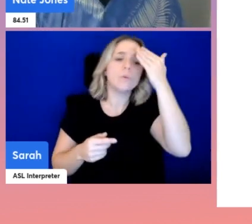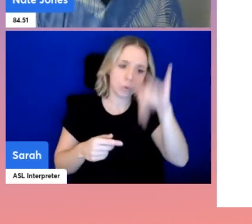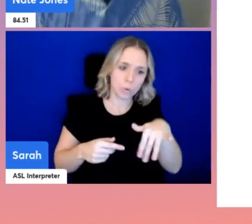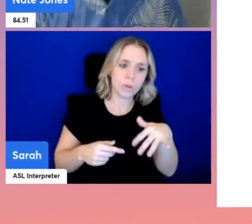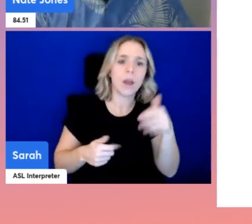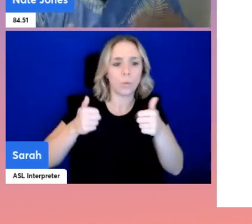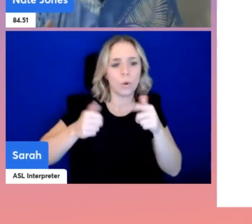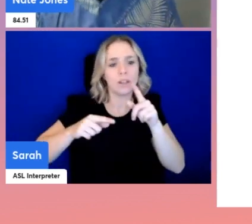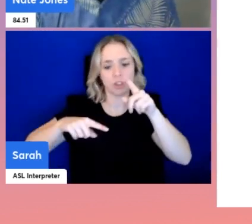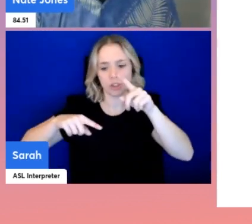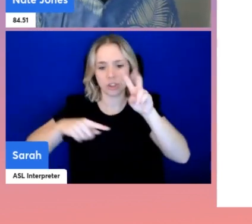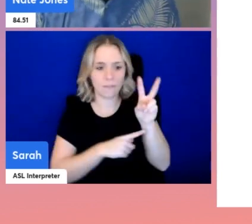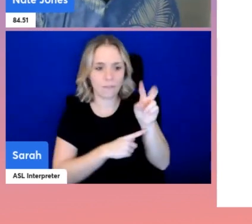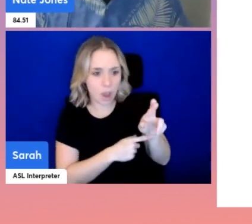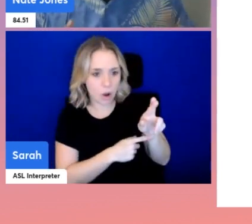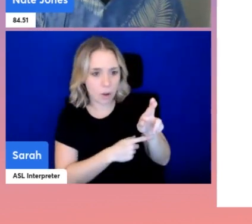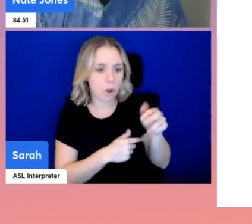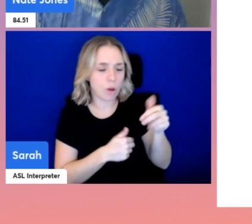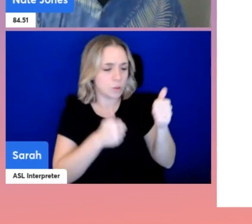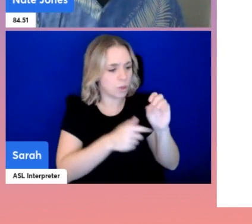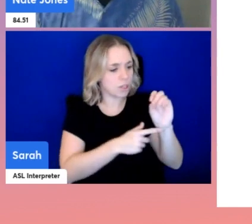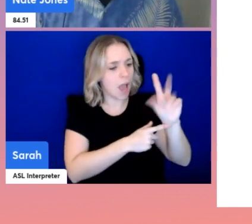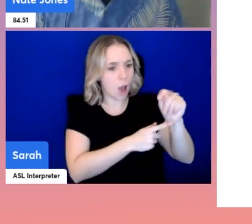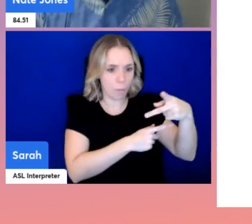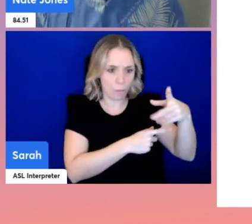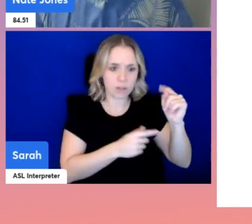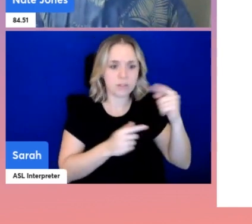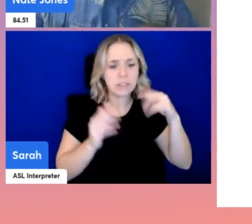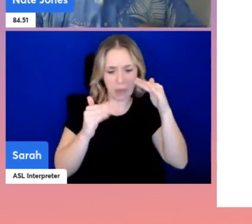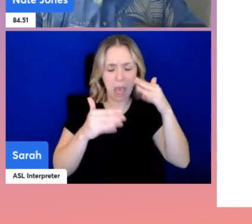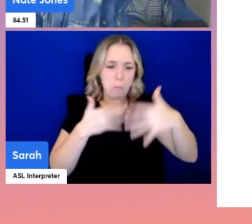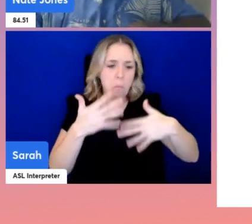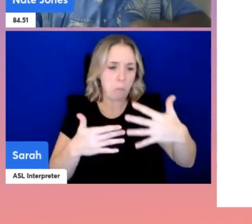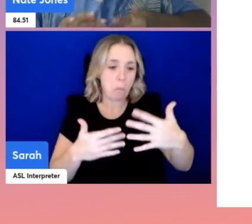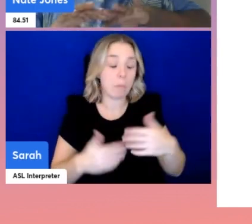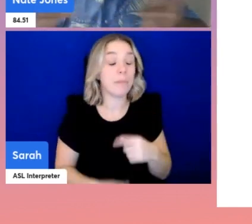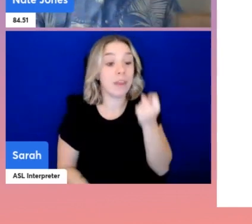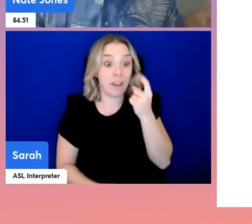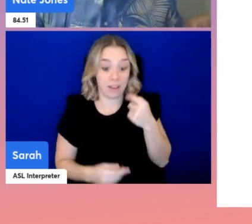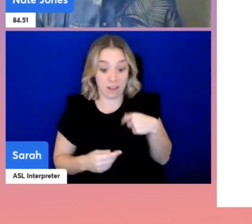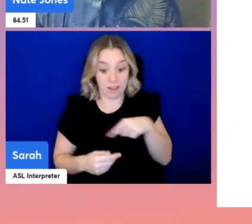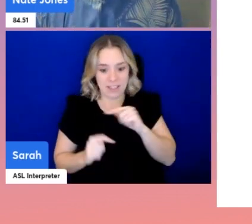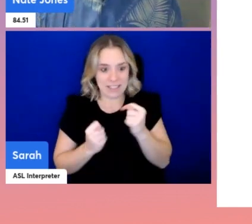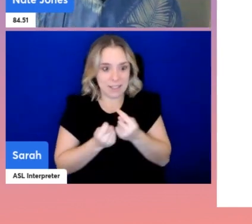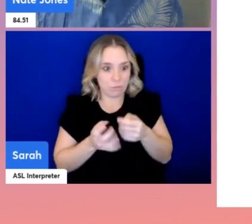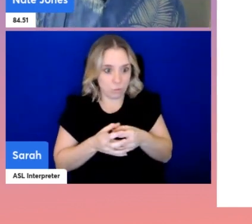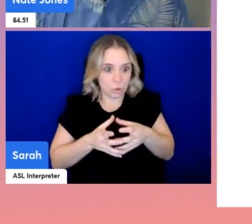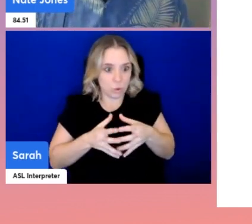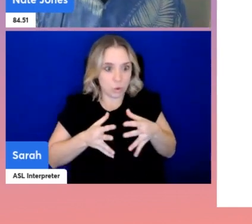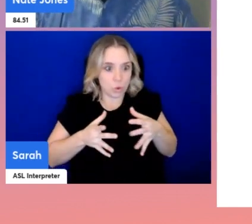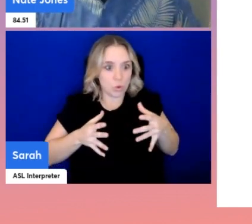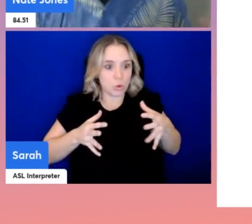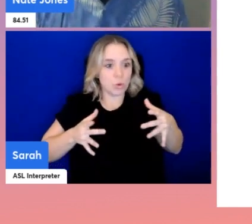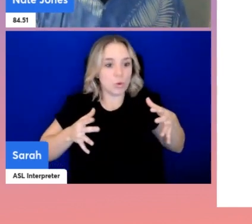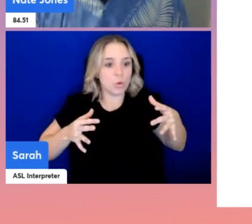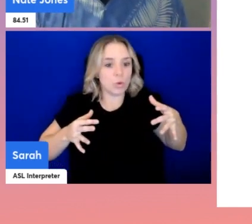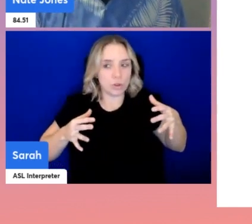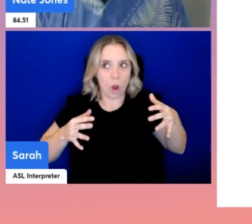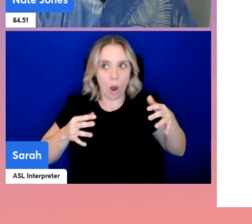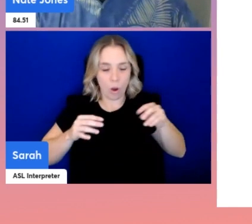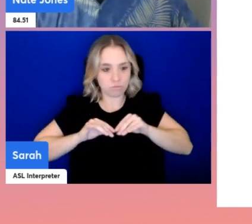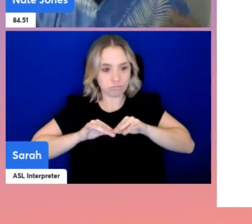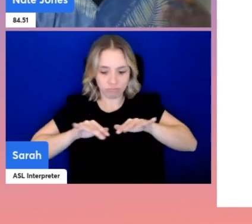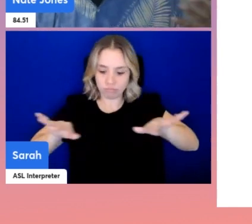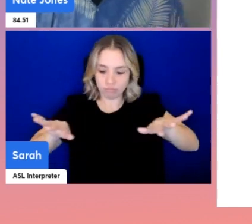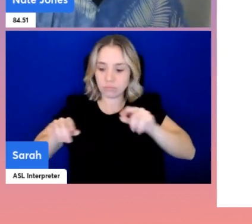thing. Well, as we grew, kind of got more mature in the cloud, that cloud enablement team kind of got dispersed a little bit, and so we started shifting